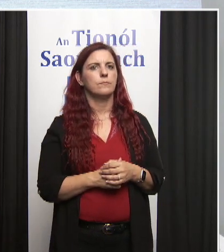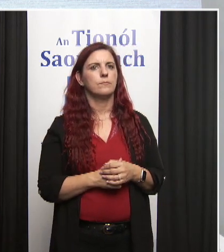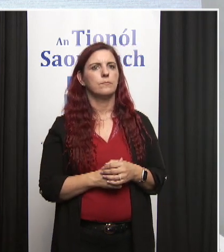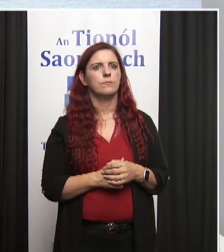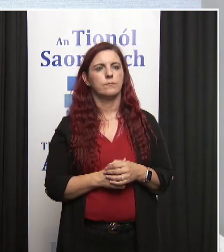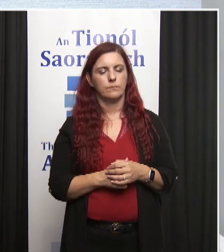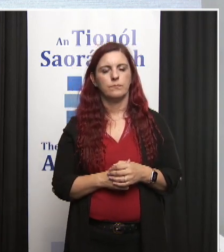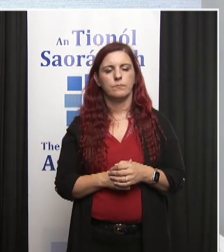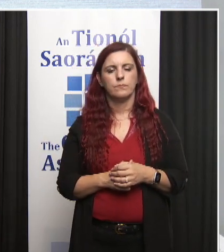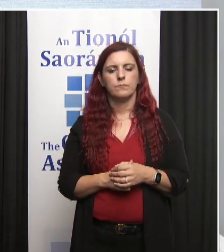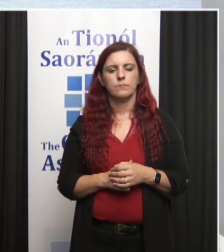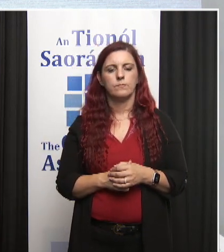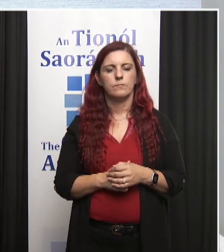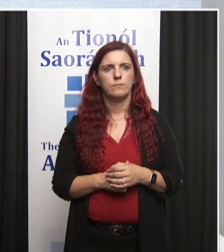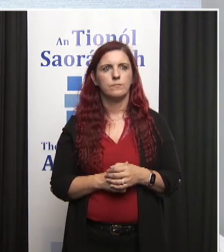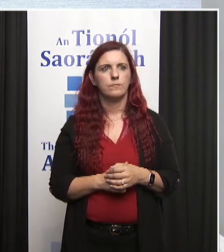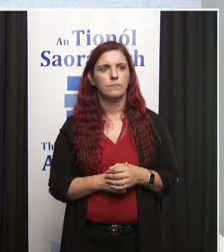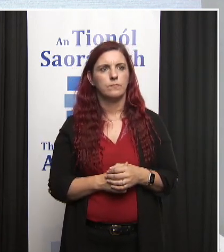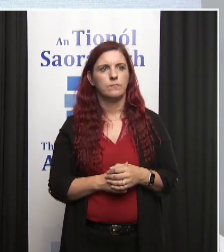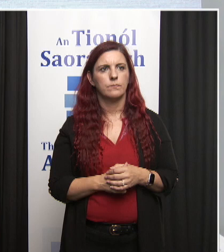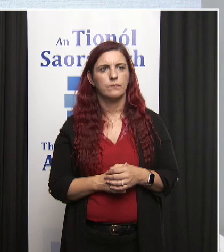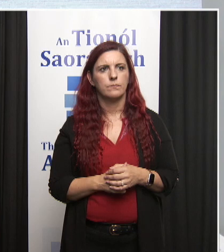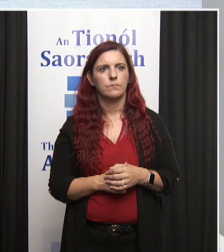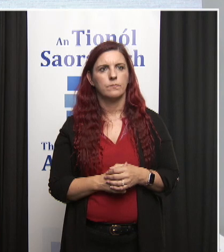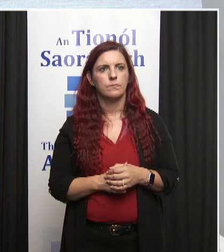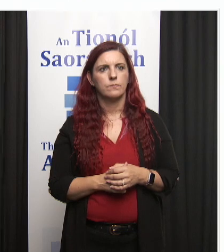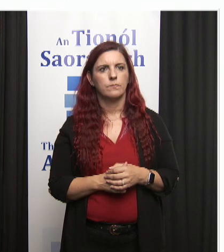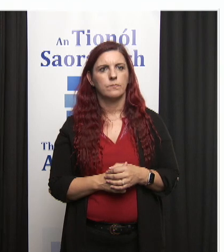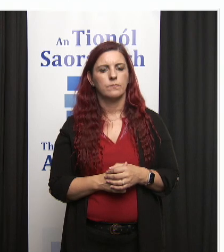Okay. Oh yeah. So we didn't agree with the first